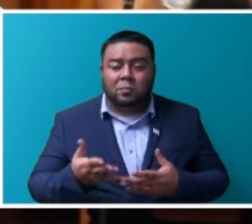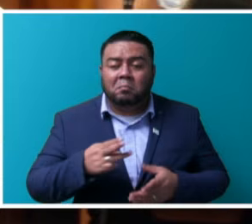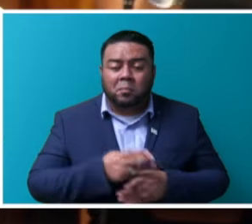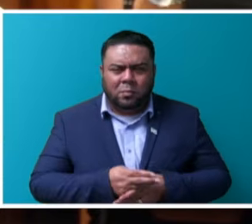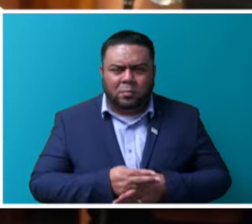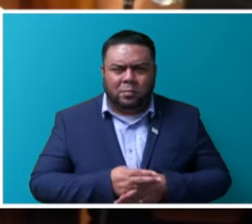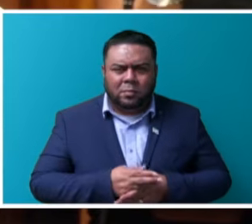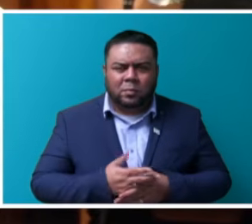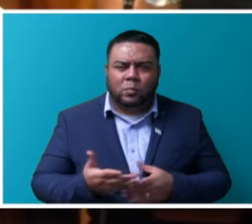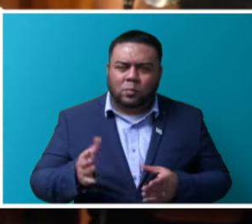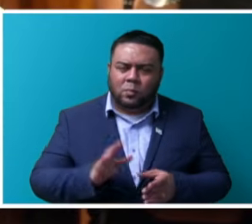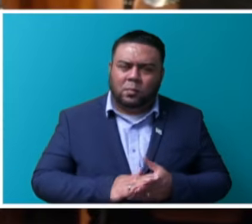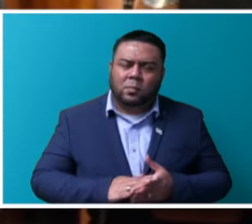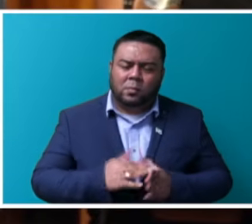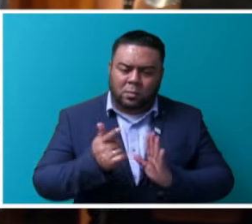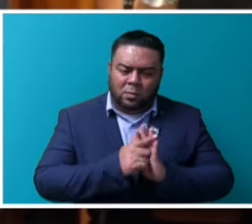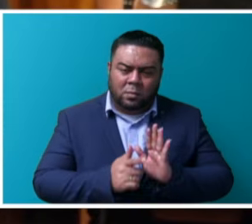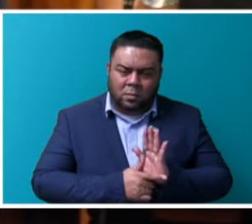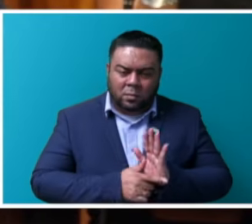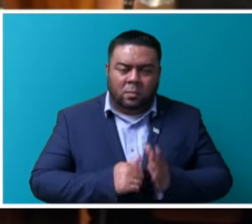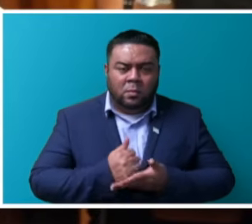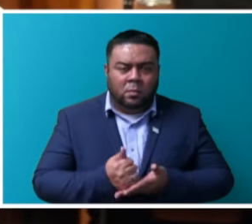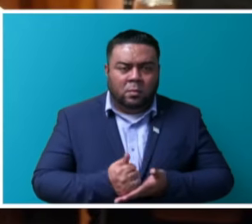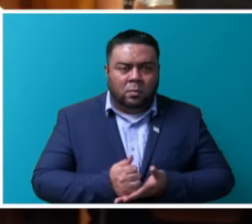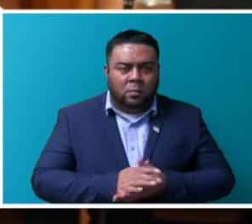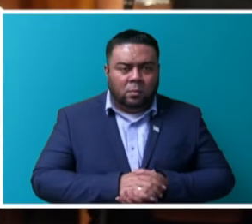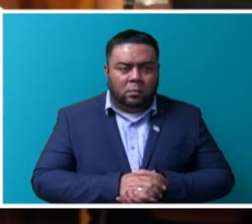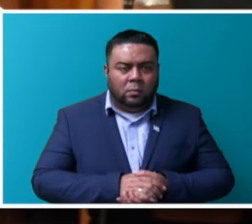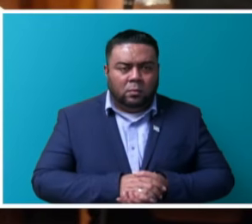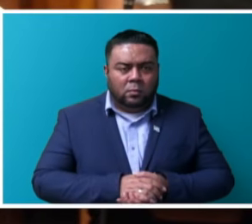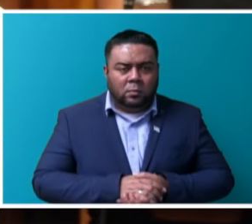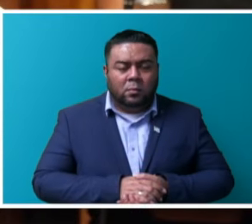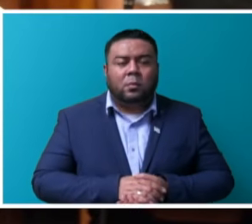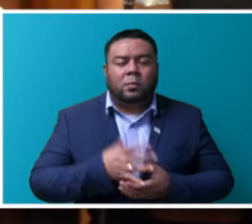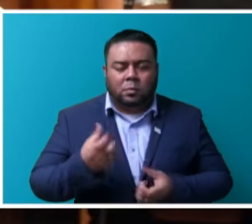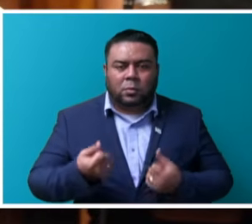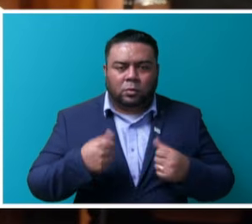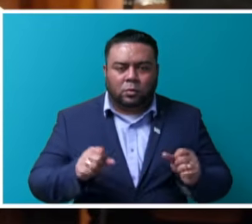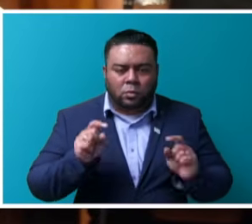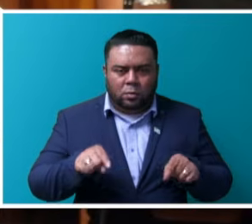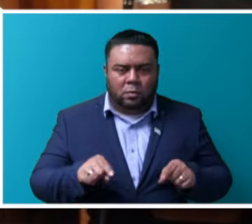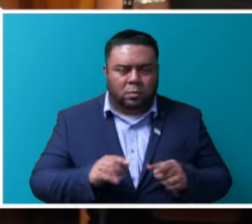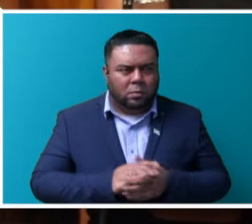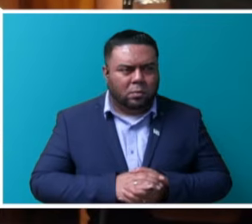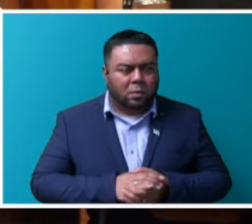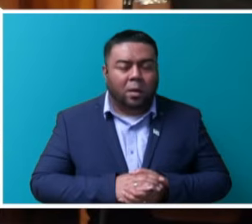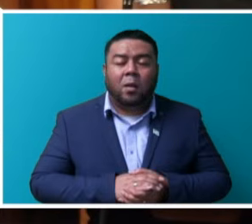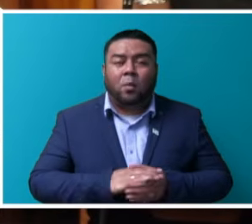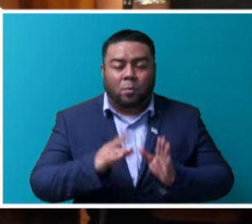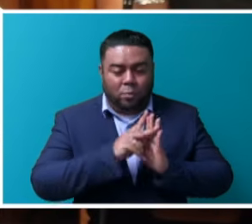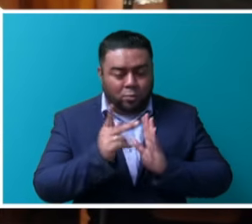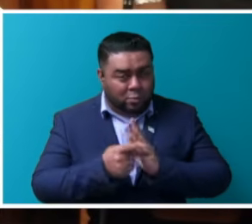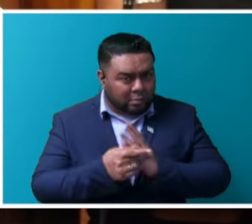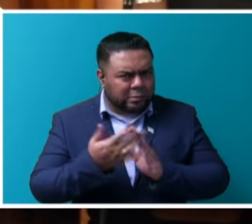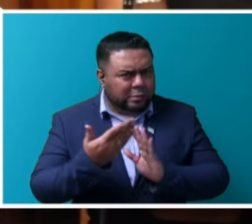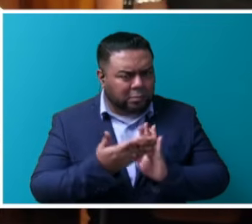the legislative amendments with support and transparent and responsible use of this concession. We'll also reduce the